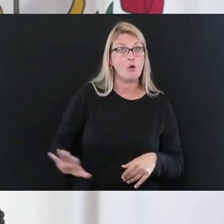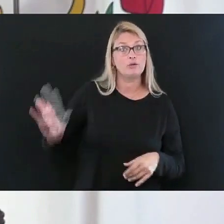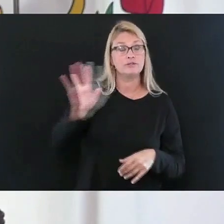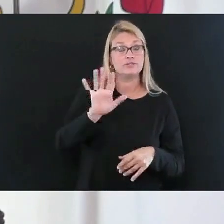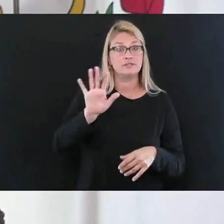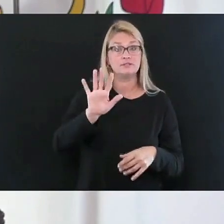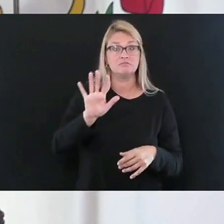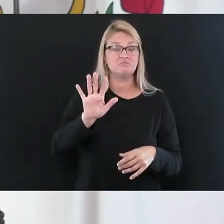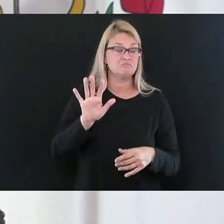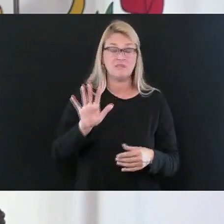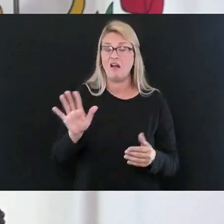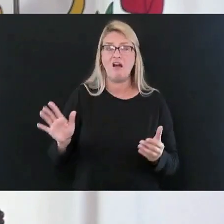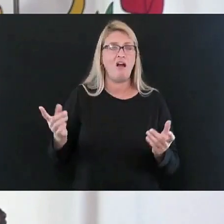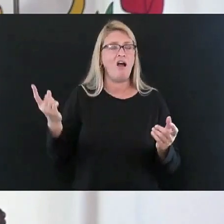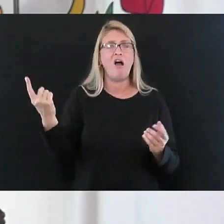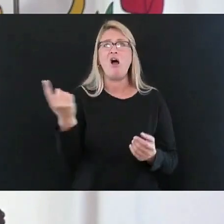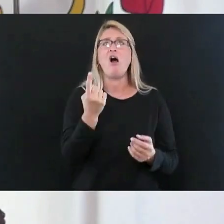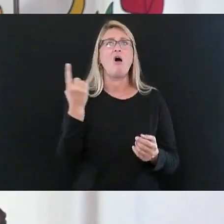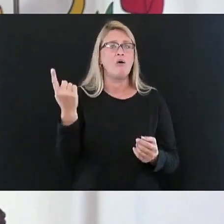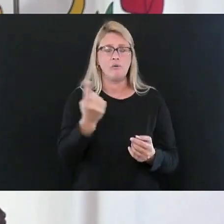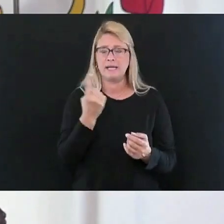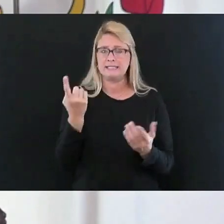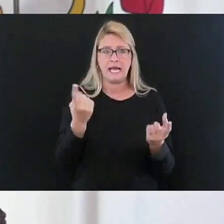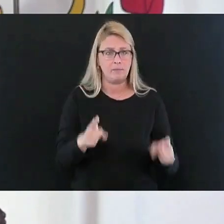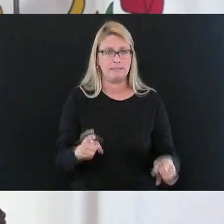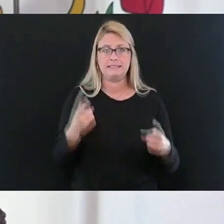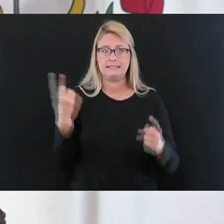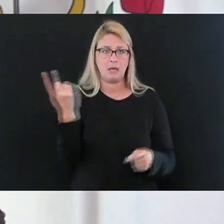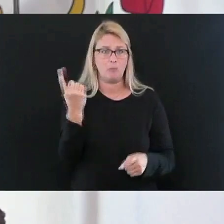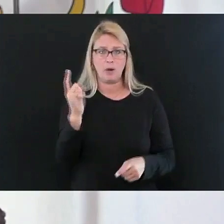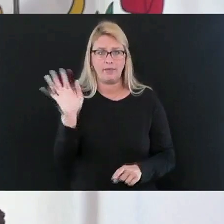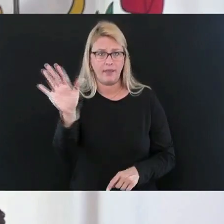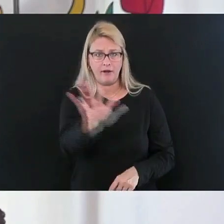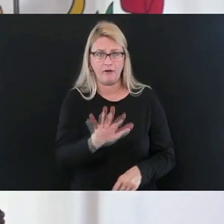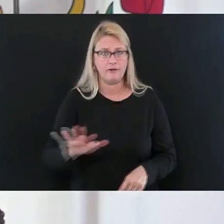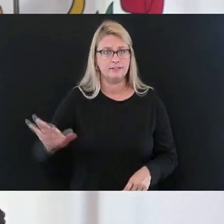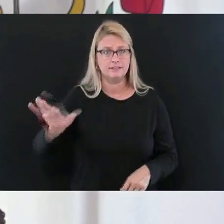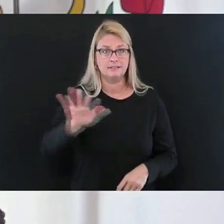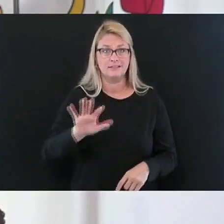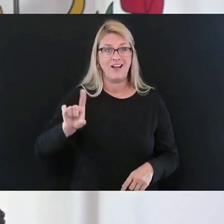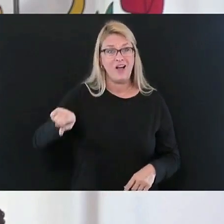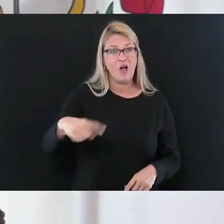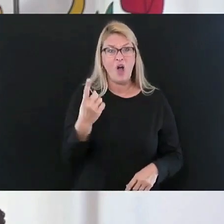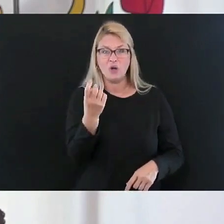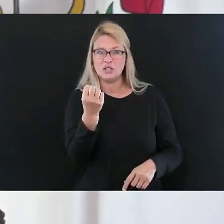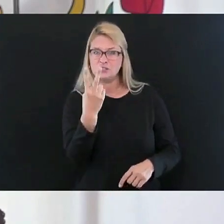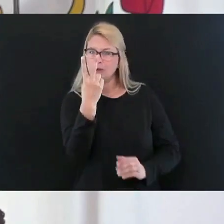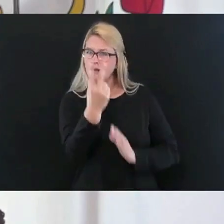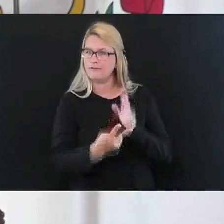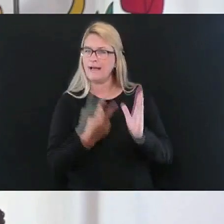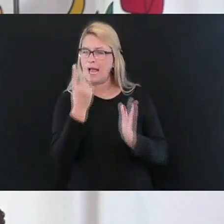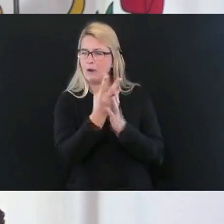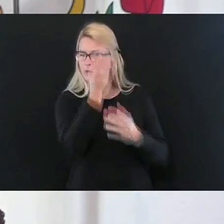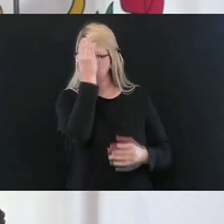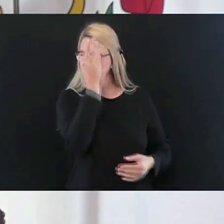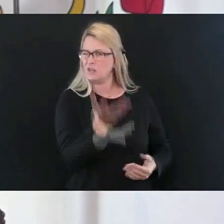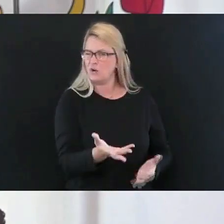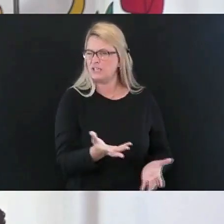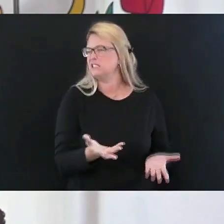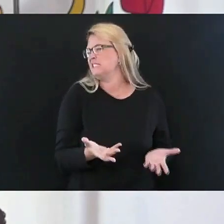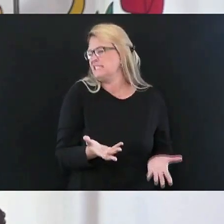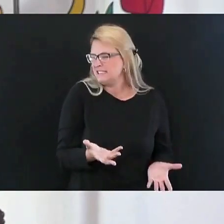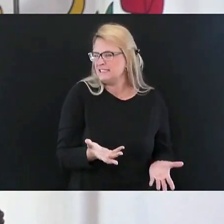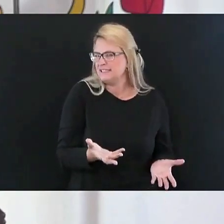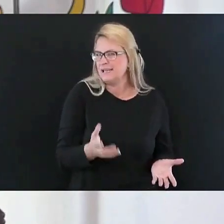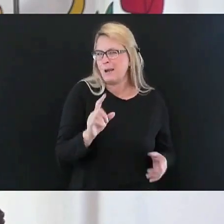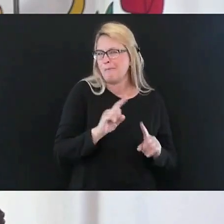almost nonstop. Now, from the standpoint of you only getting 12 hours notice in those counties and everything, I